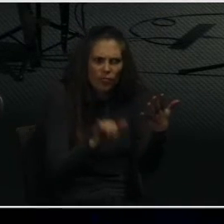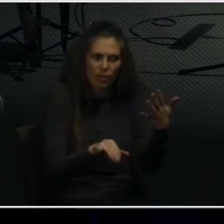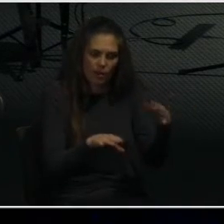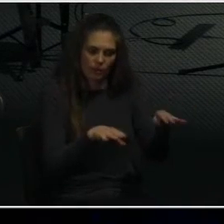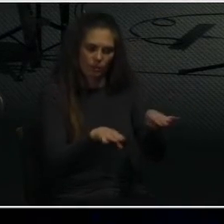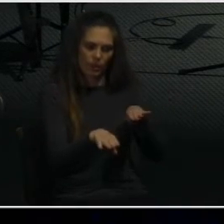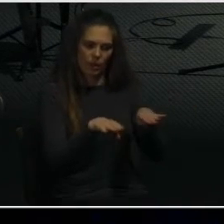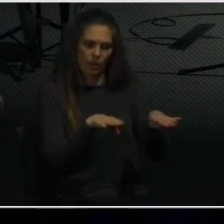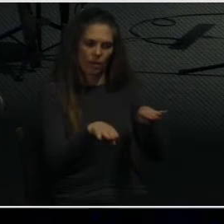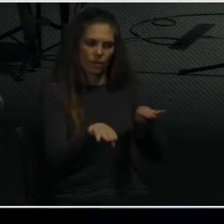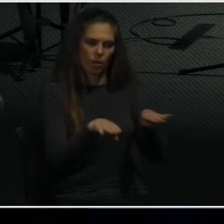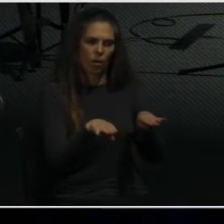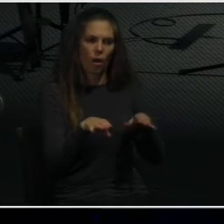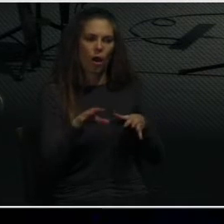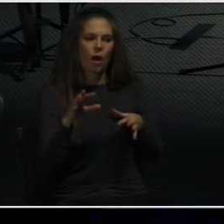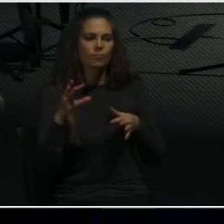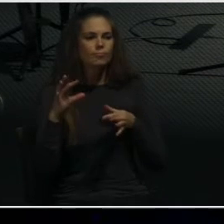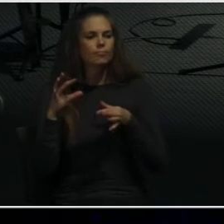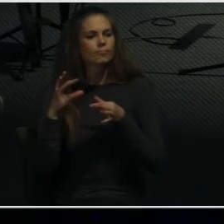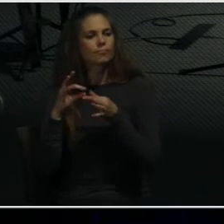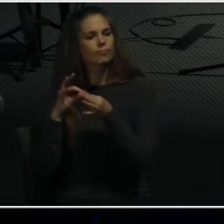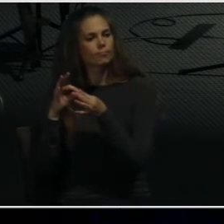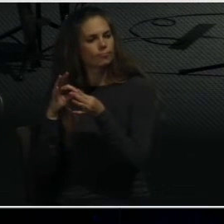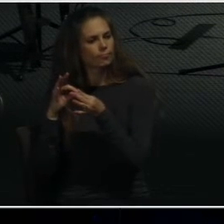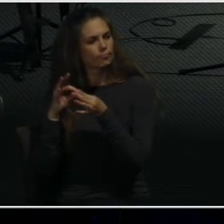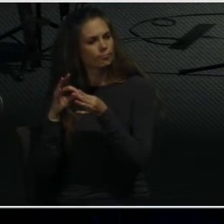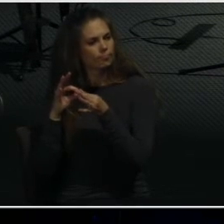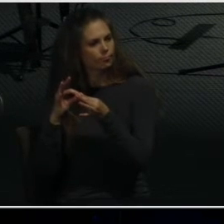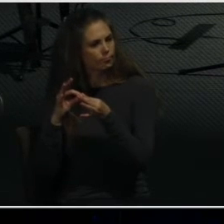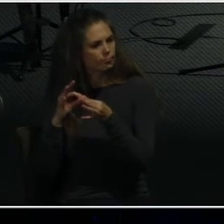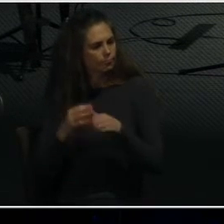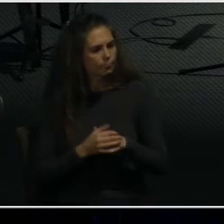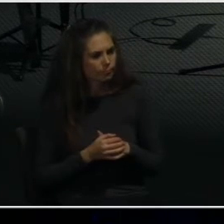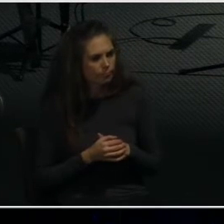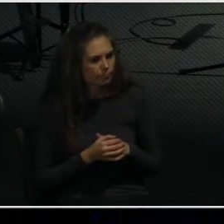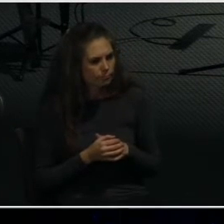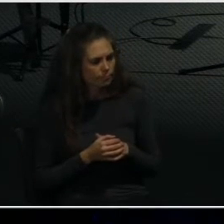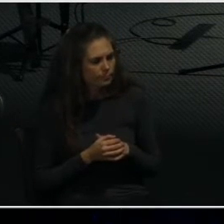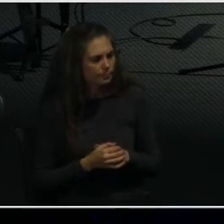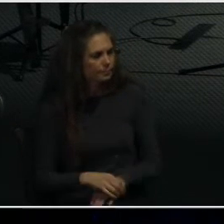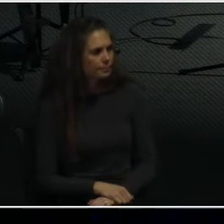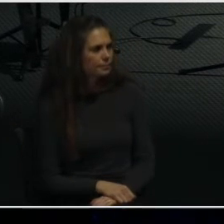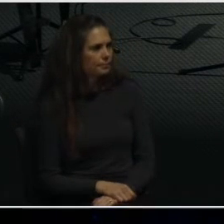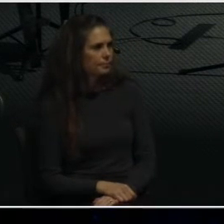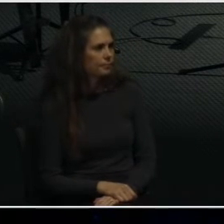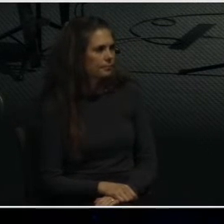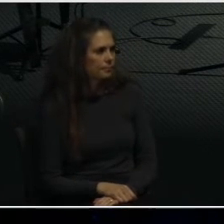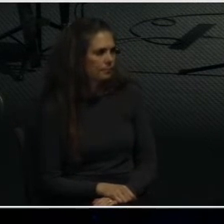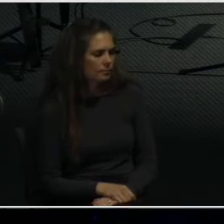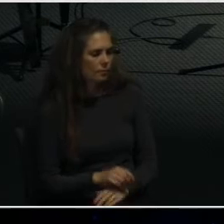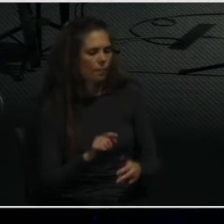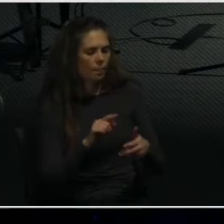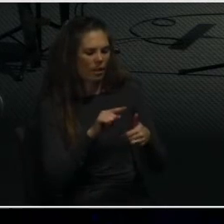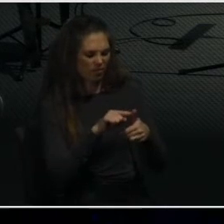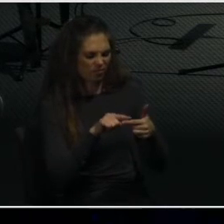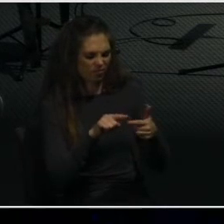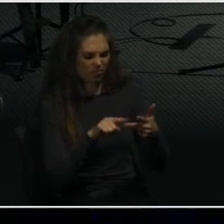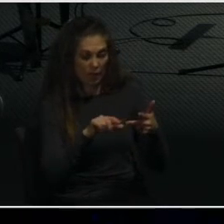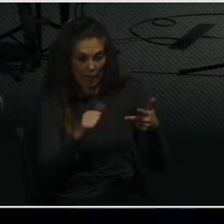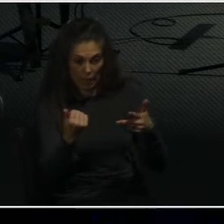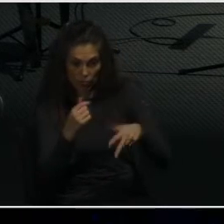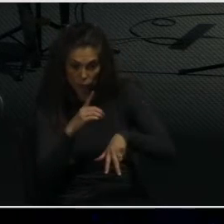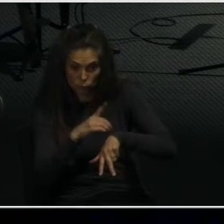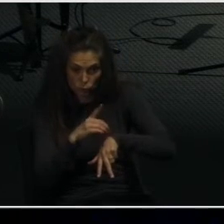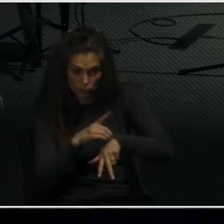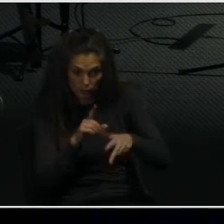of connection to the living water that Jesus and the Spirit bring to us. And then, thirdly, we share